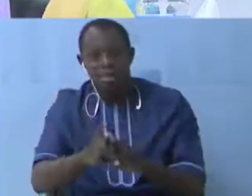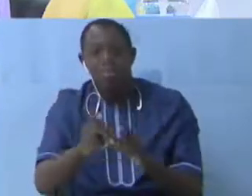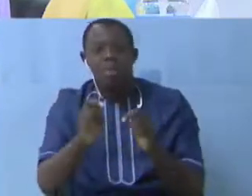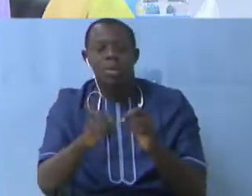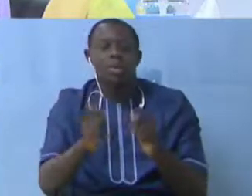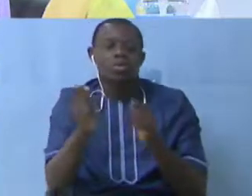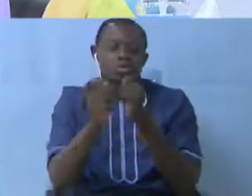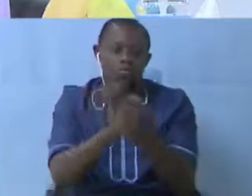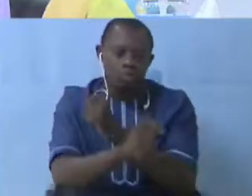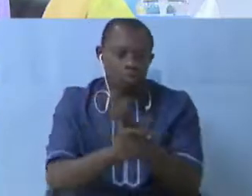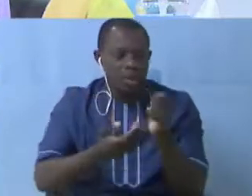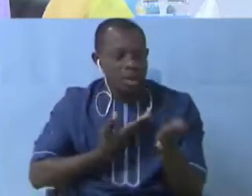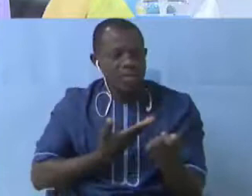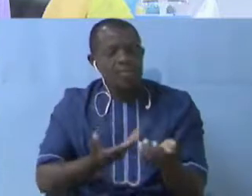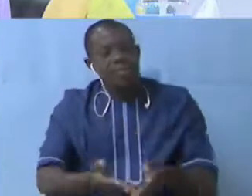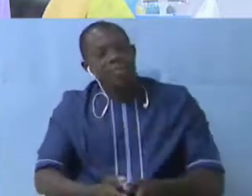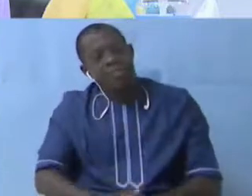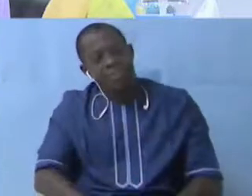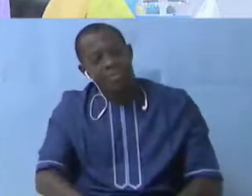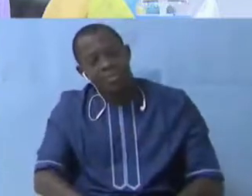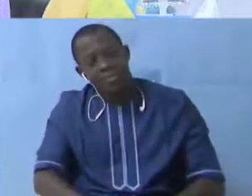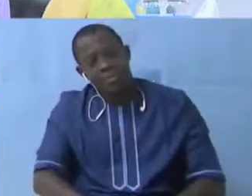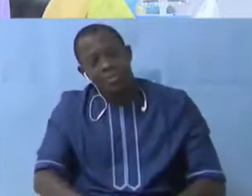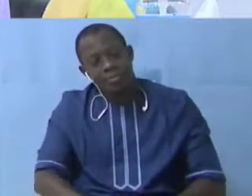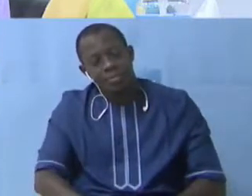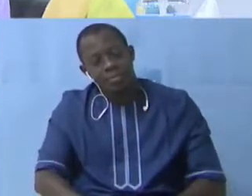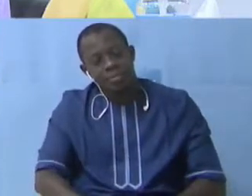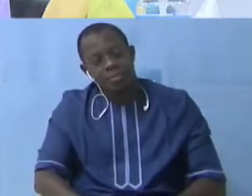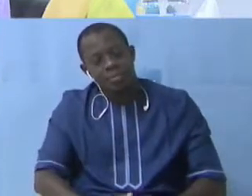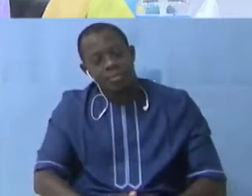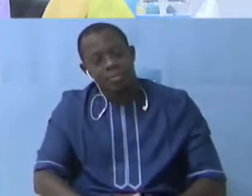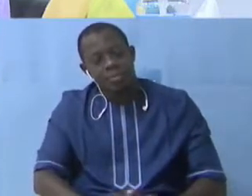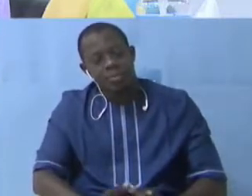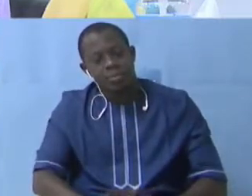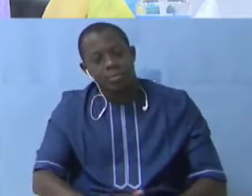a indi nag kayiti xibaar li nga xam ne moom nga war a fay.